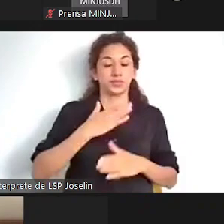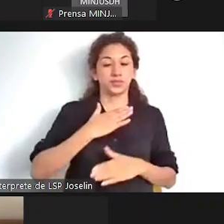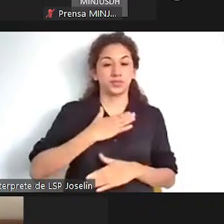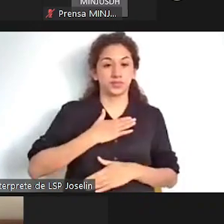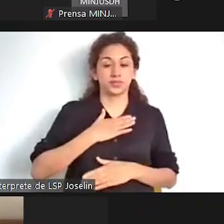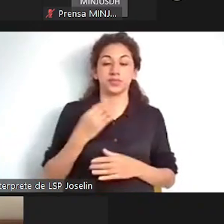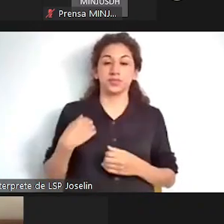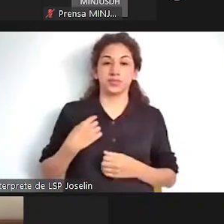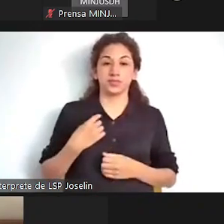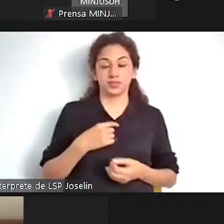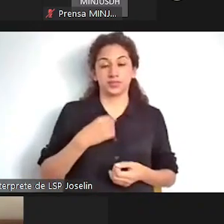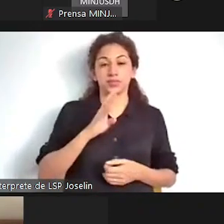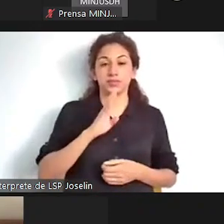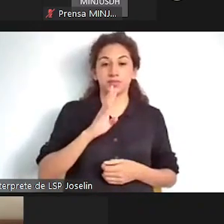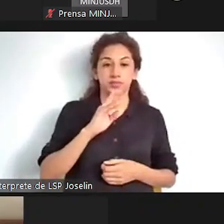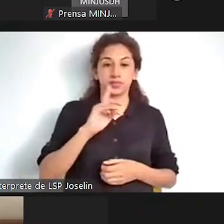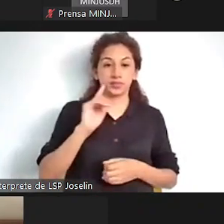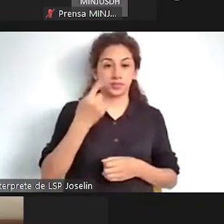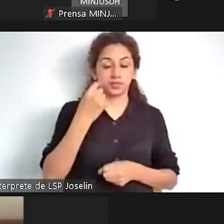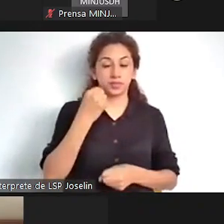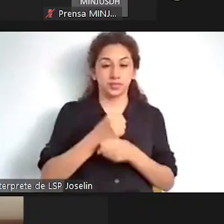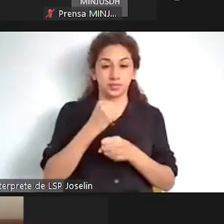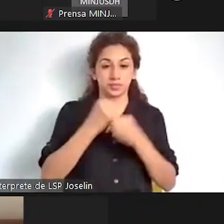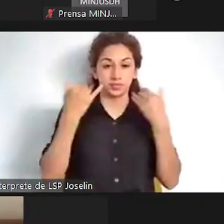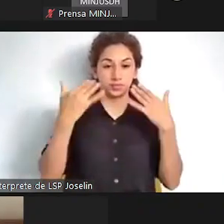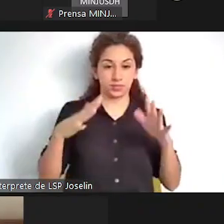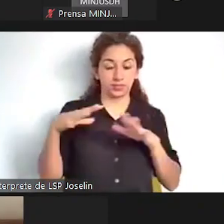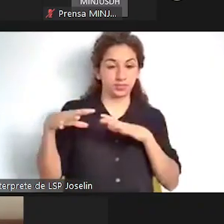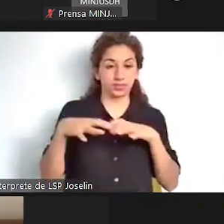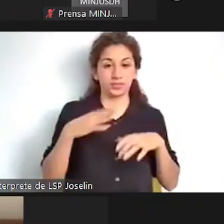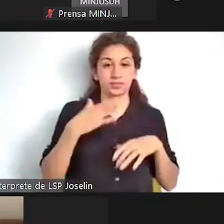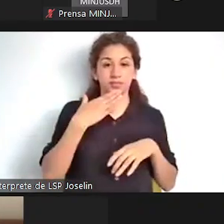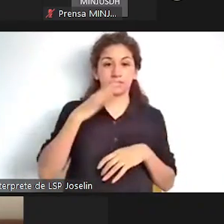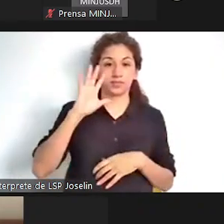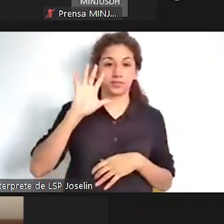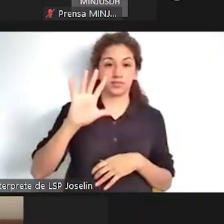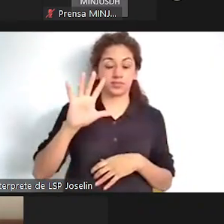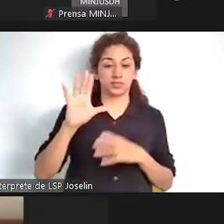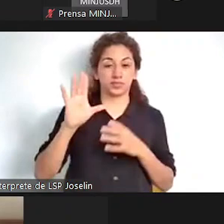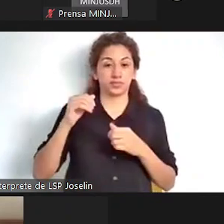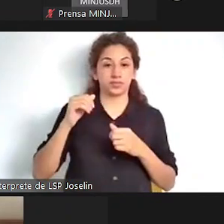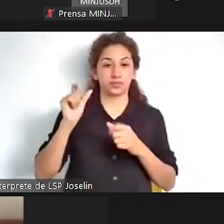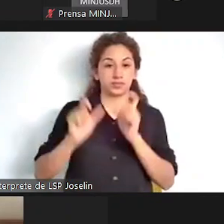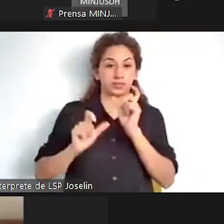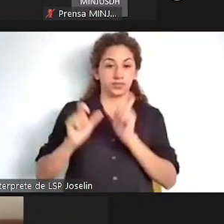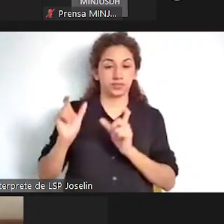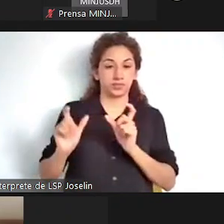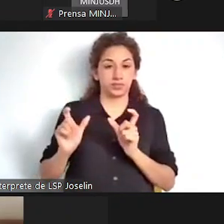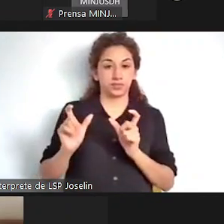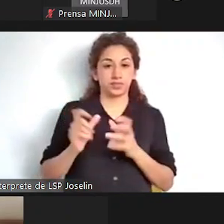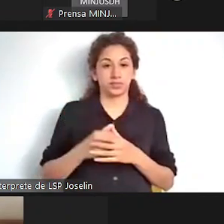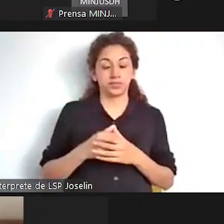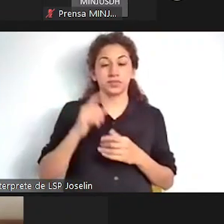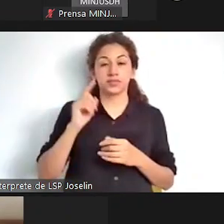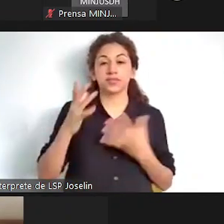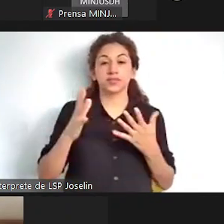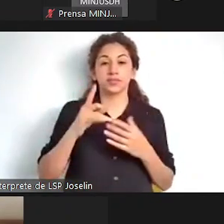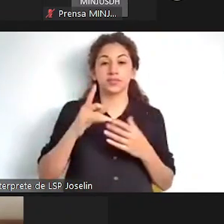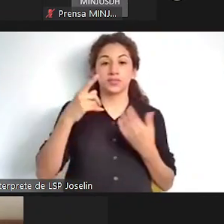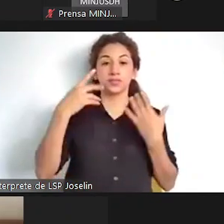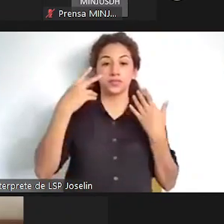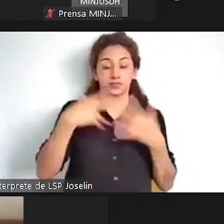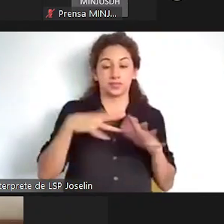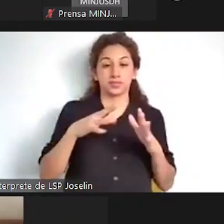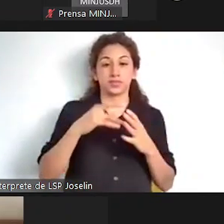i will start our intervention acknowledging the work that has been done for by the five stakeholders for